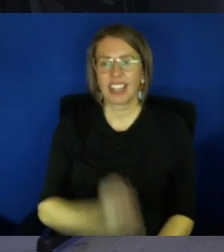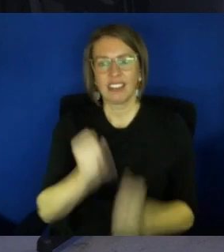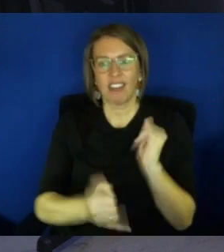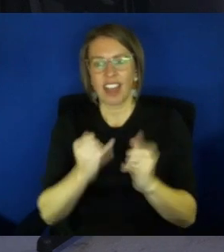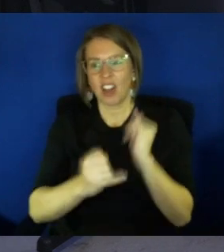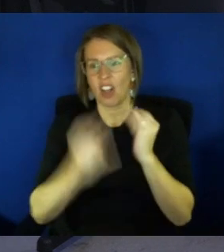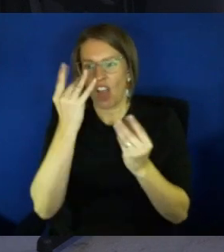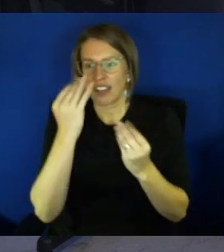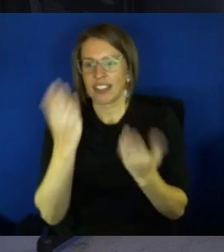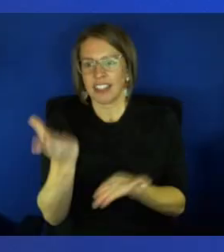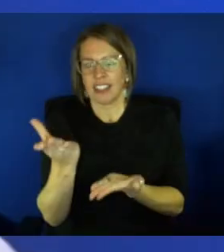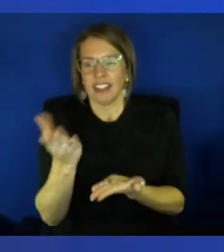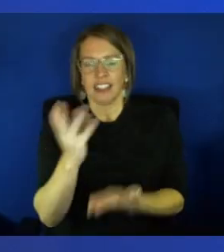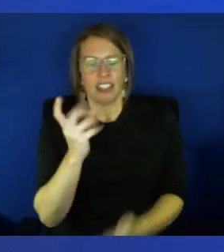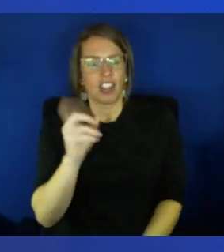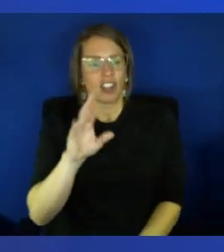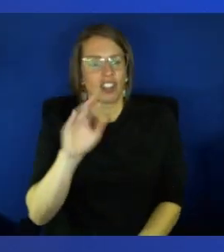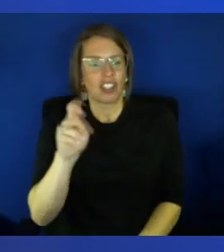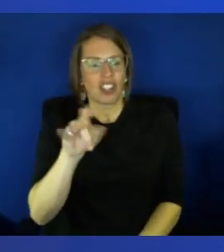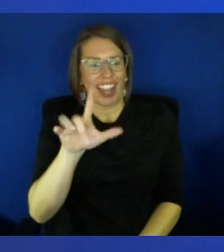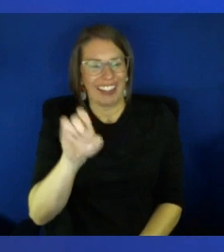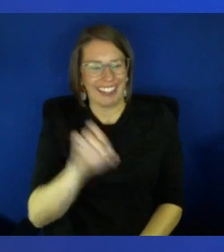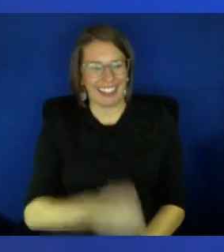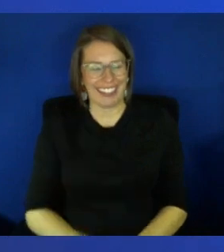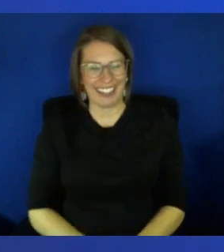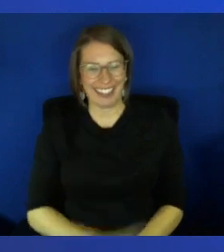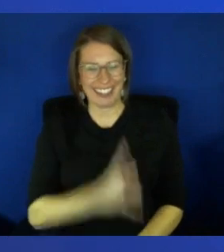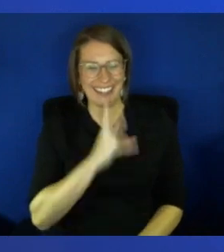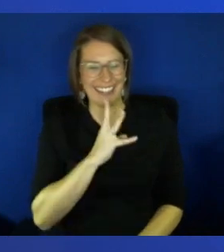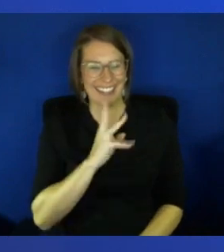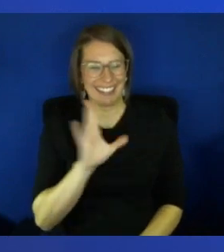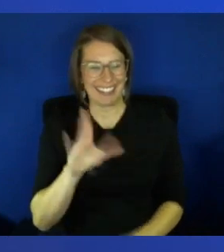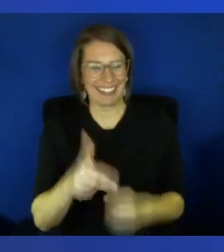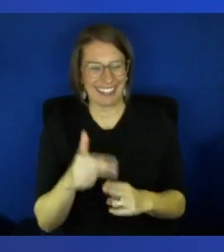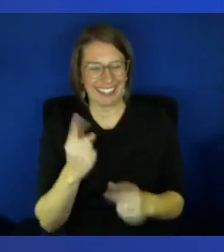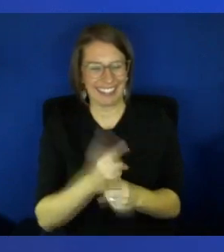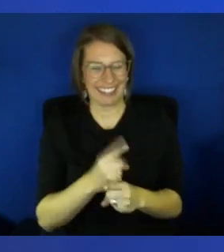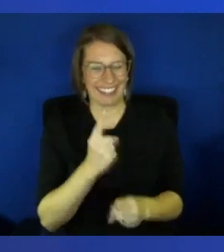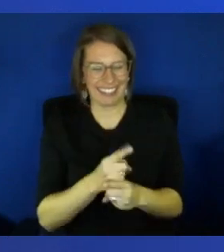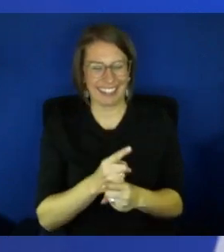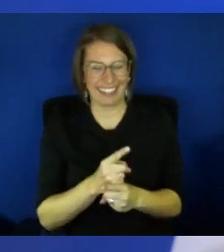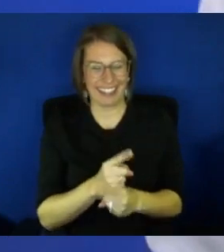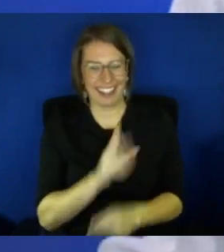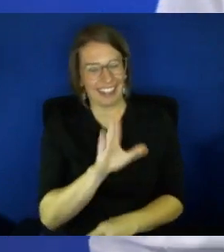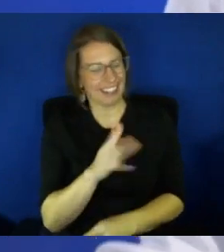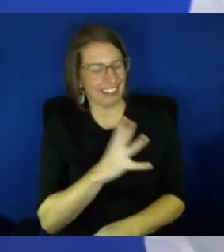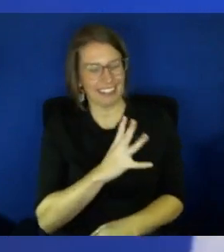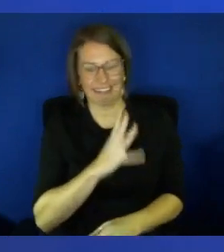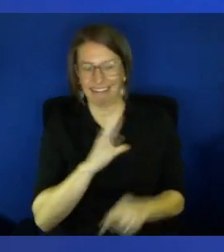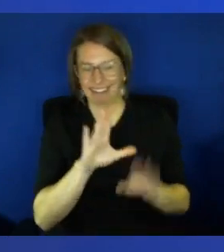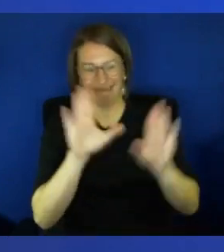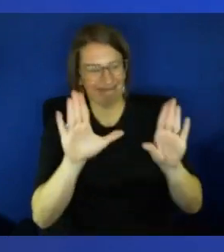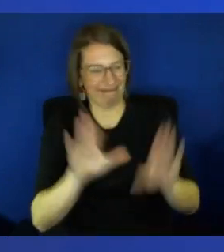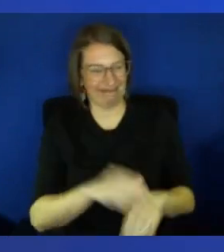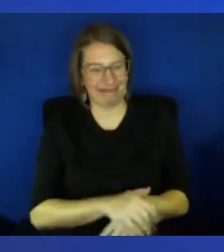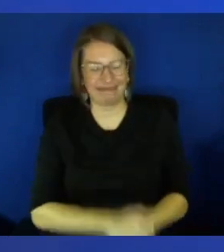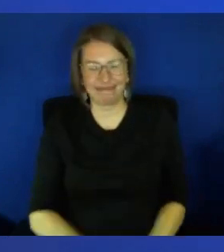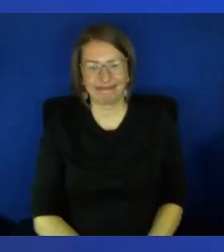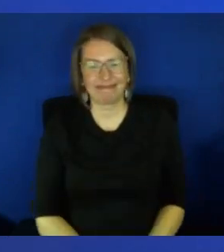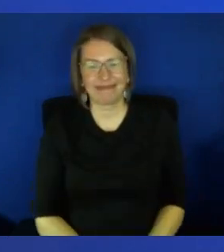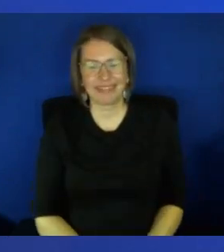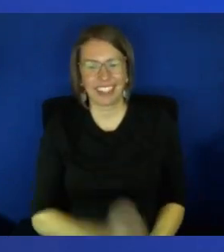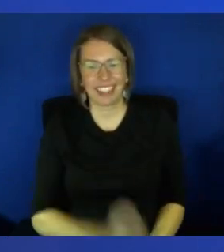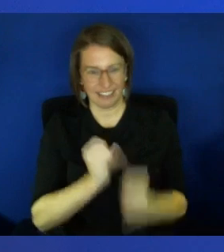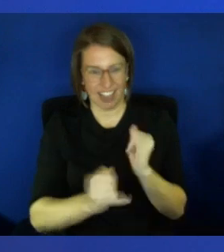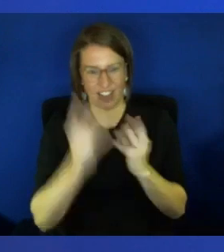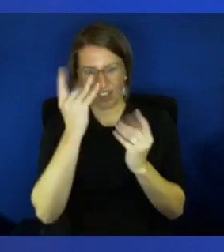Dr. Jaley. And I said it right that time. Yeah, exactly. I No. am educable, apparently. No, you're awesome. Final thought, it's come up 100